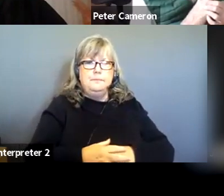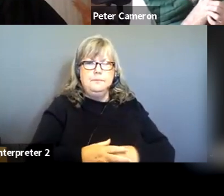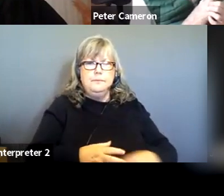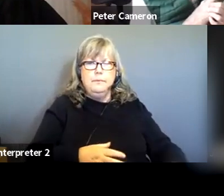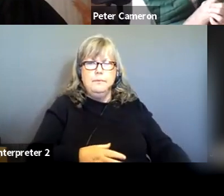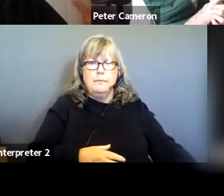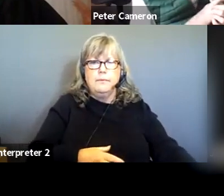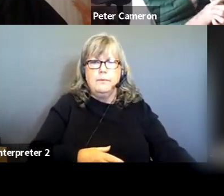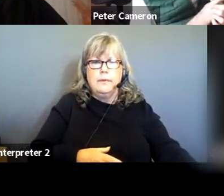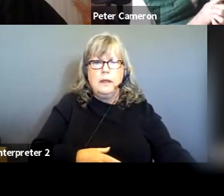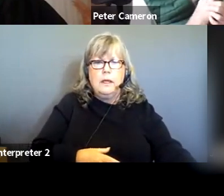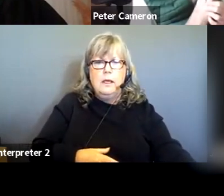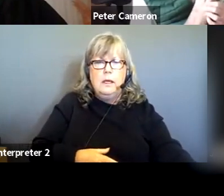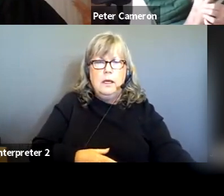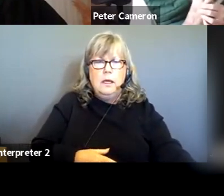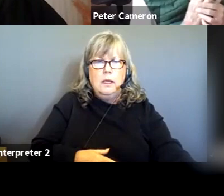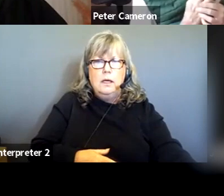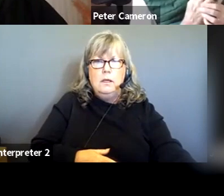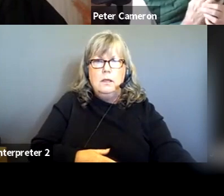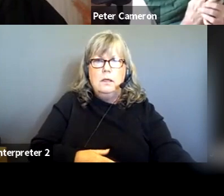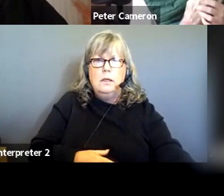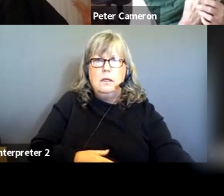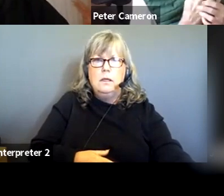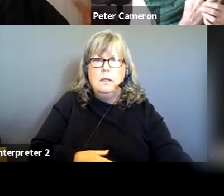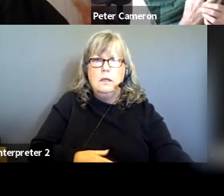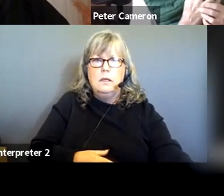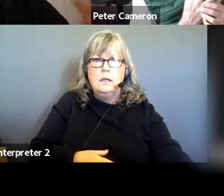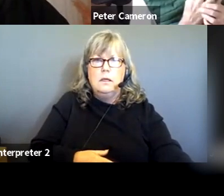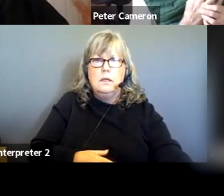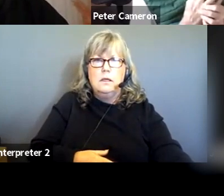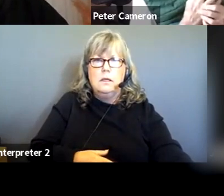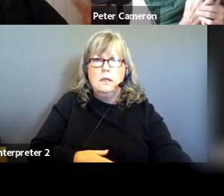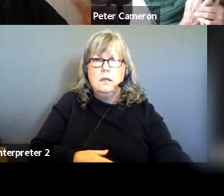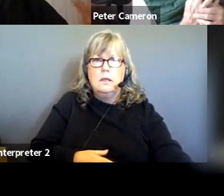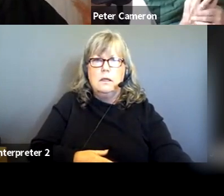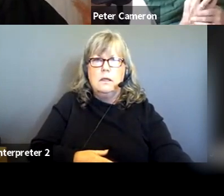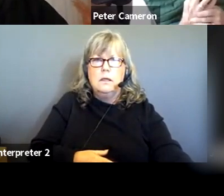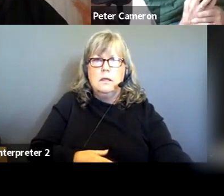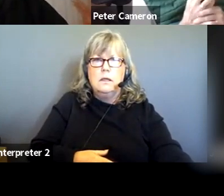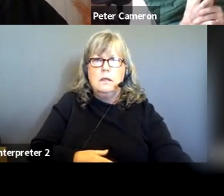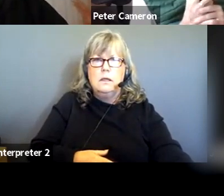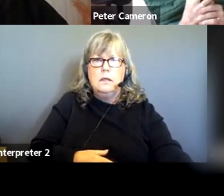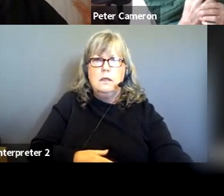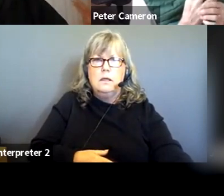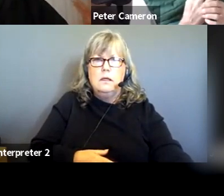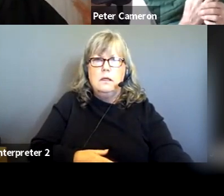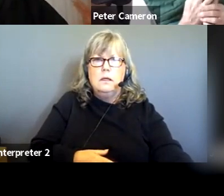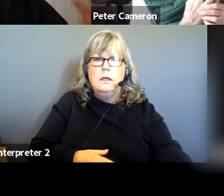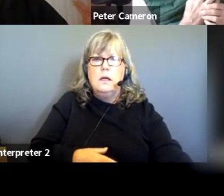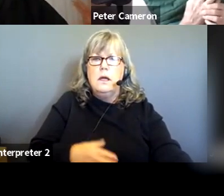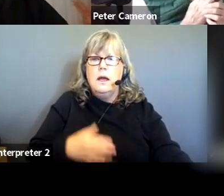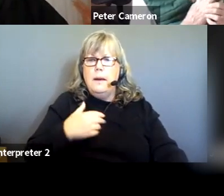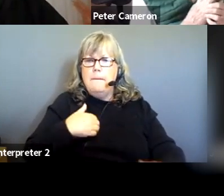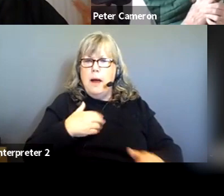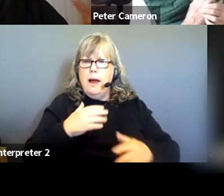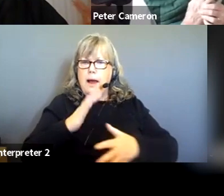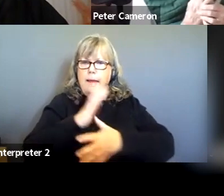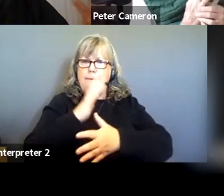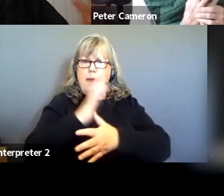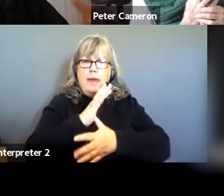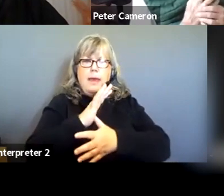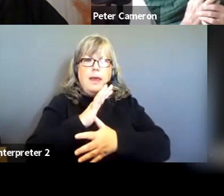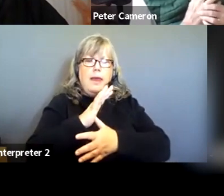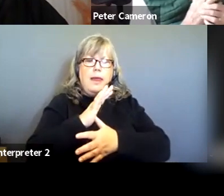My main question is actually about funding of manufacturing co-ops. So there is a lot of